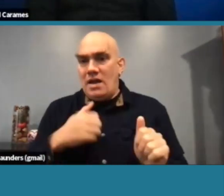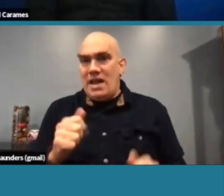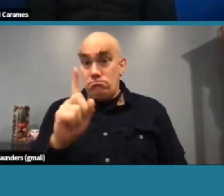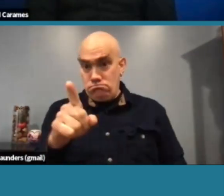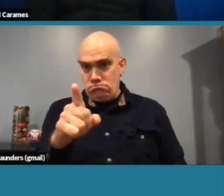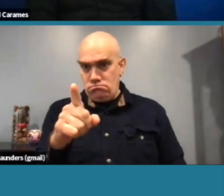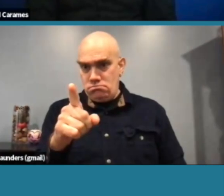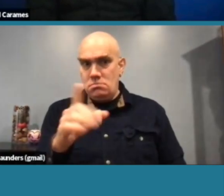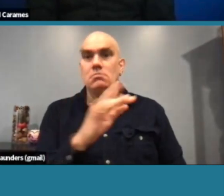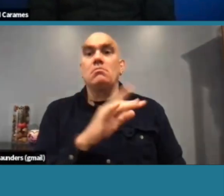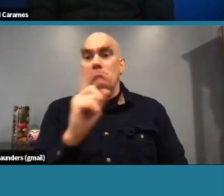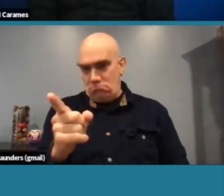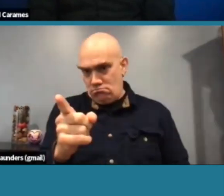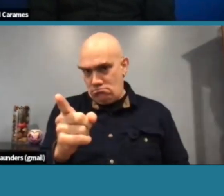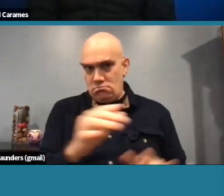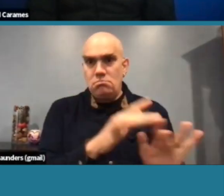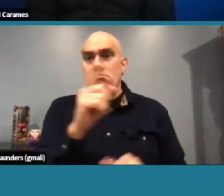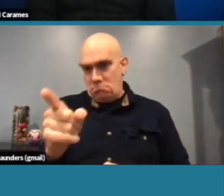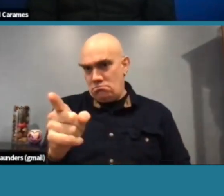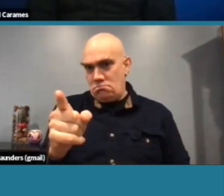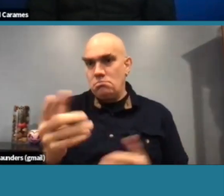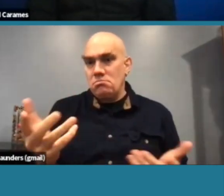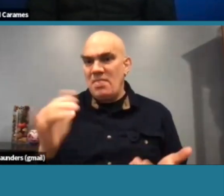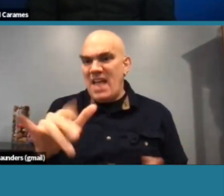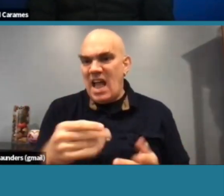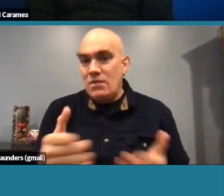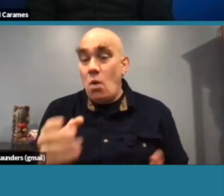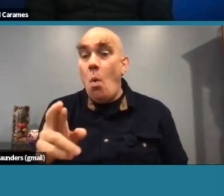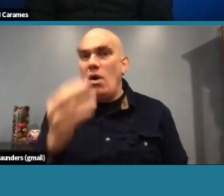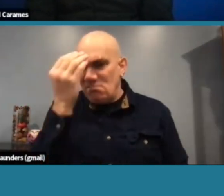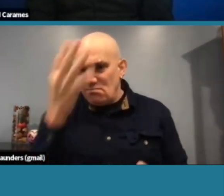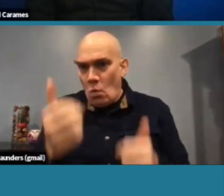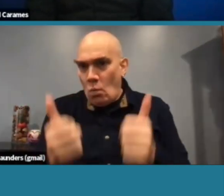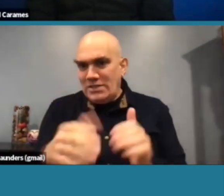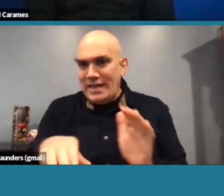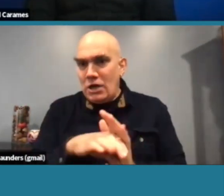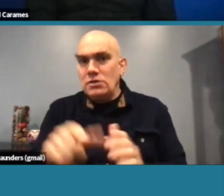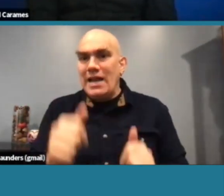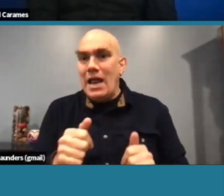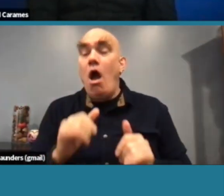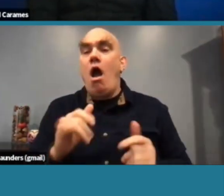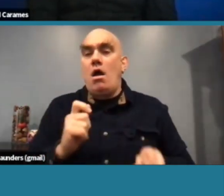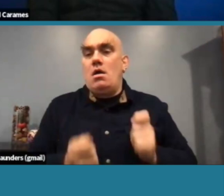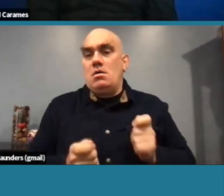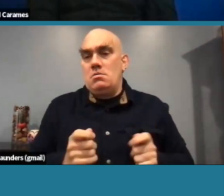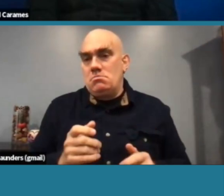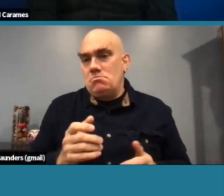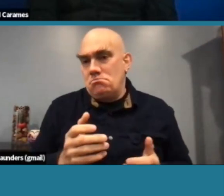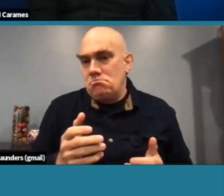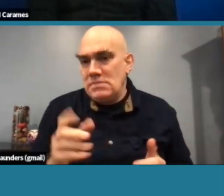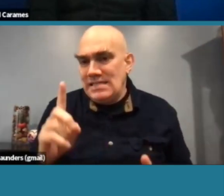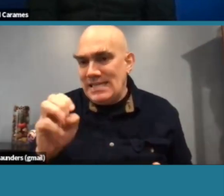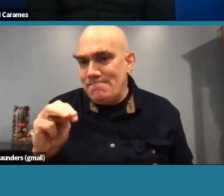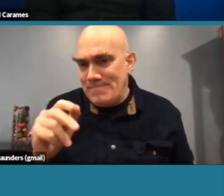their translations, but the timing specifically is often heard, and so the DASL will let them know